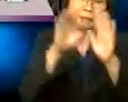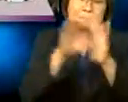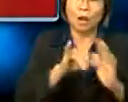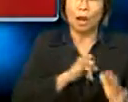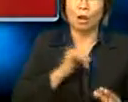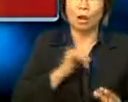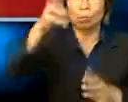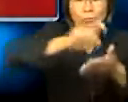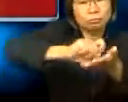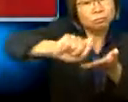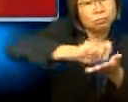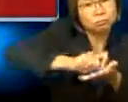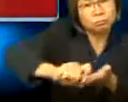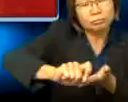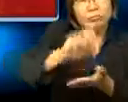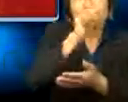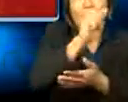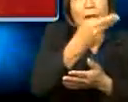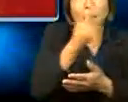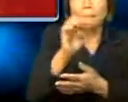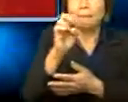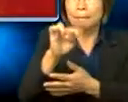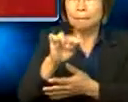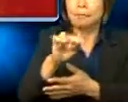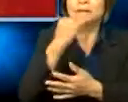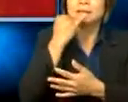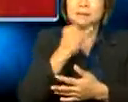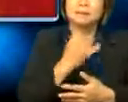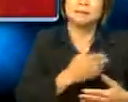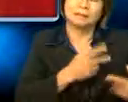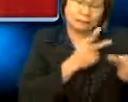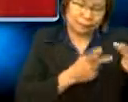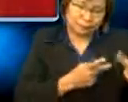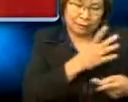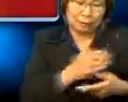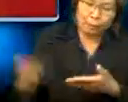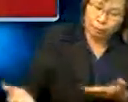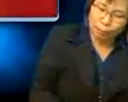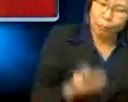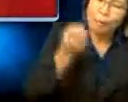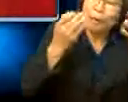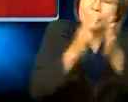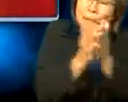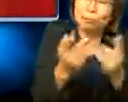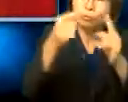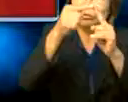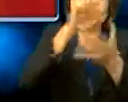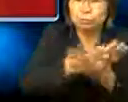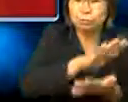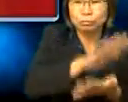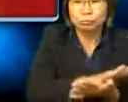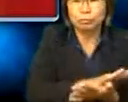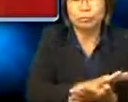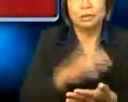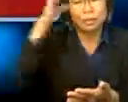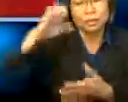write, Aming is generous. He brings many books to school. He